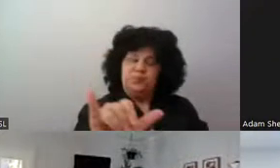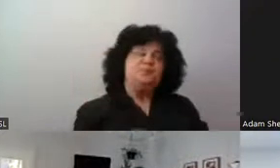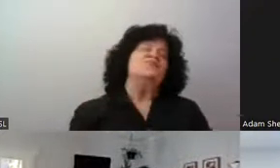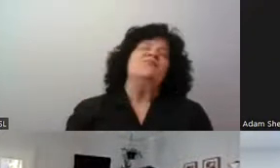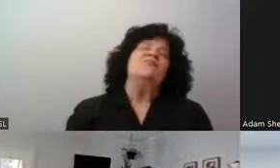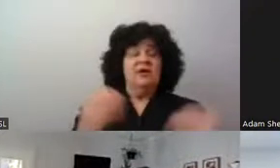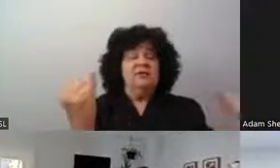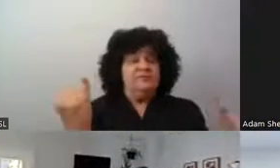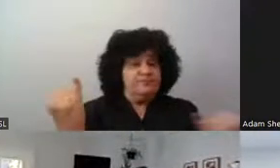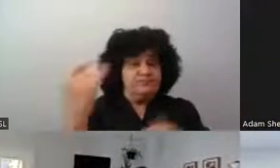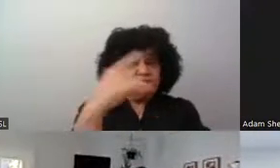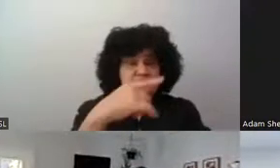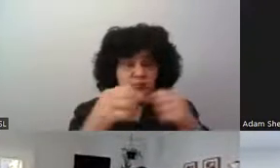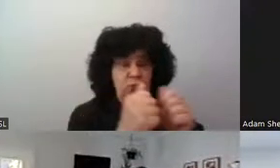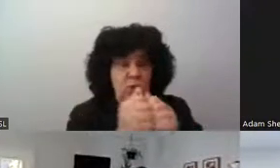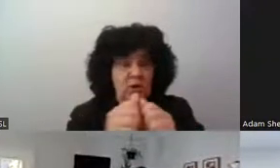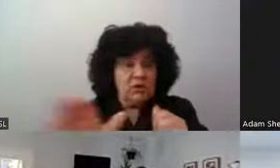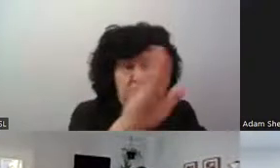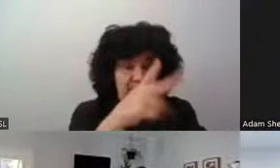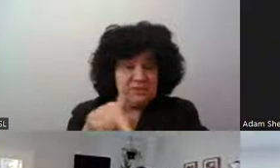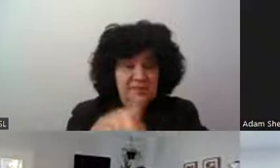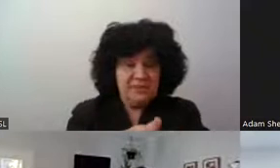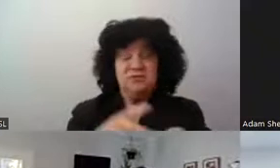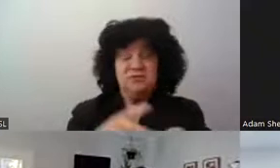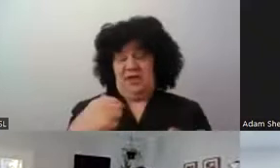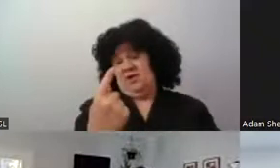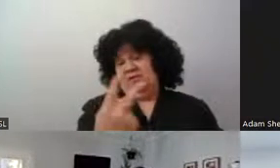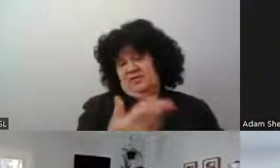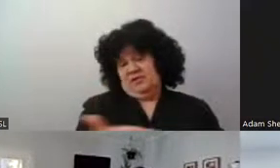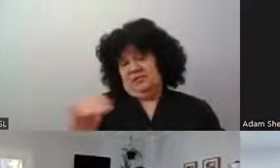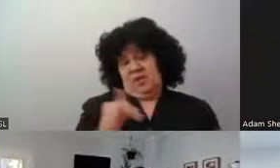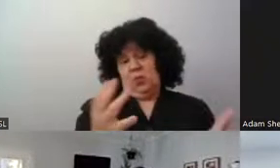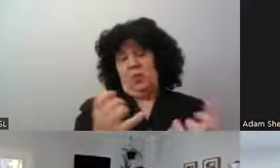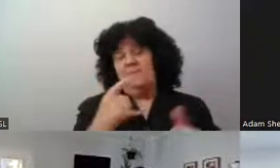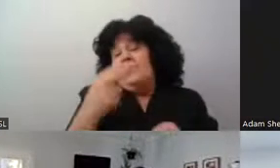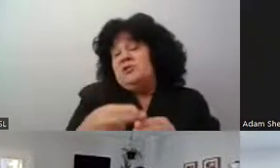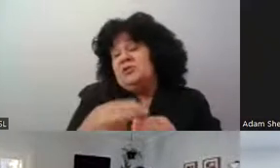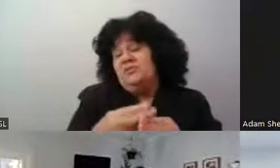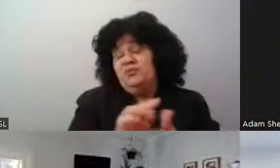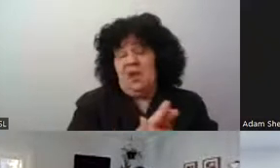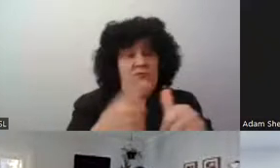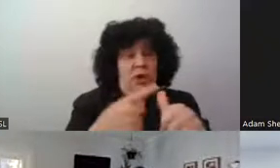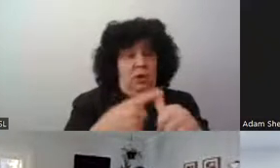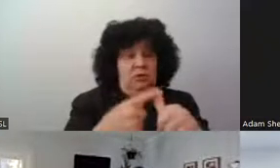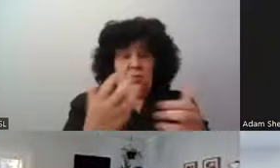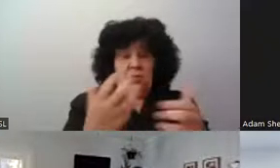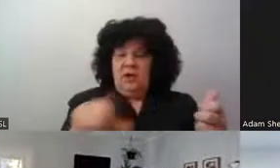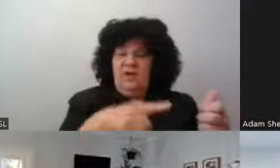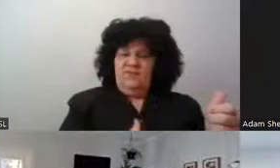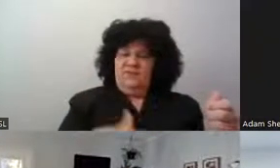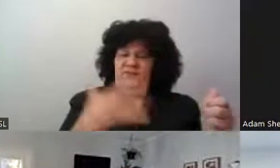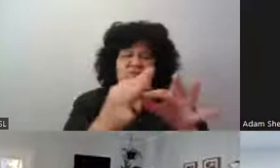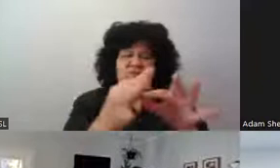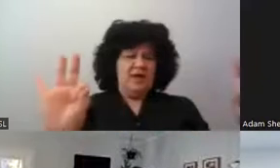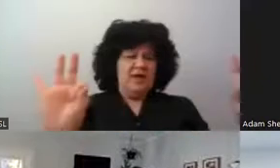So in terms of your participation, there's a couple of things I wanted to mention. First of all, we want you to feel free to, at any time during